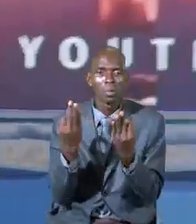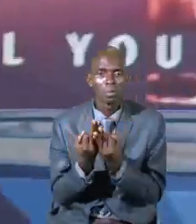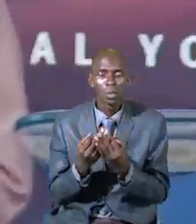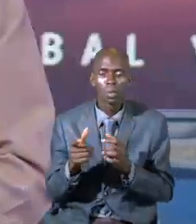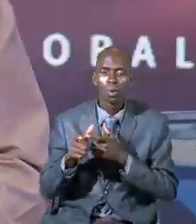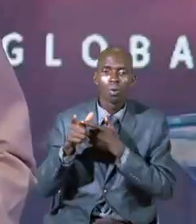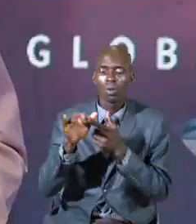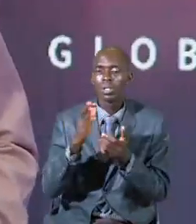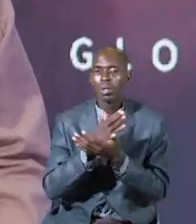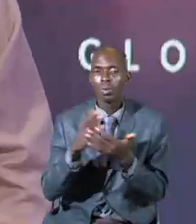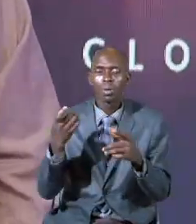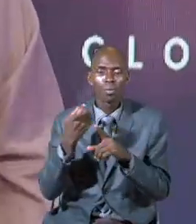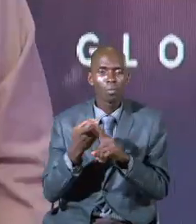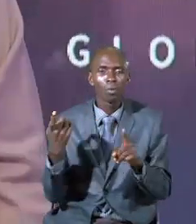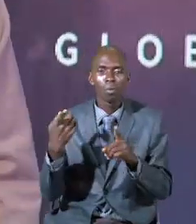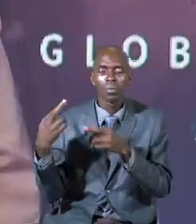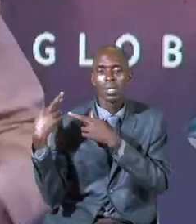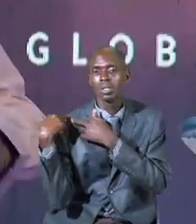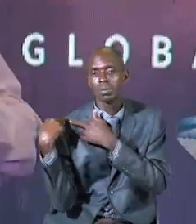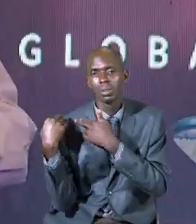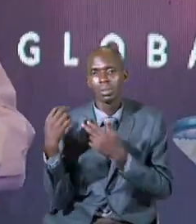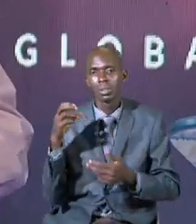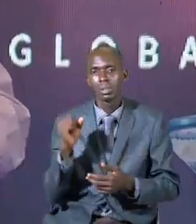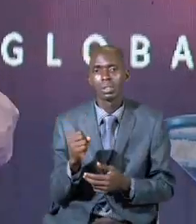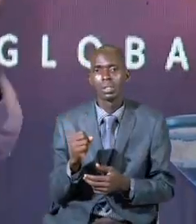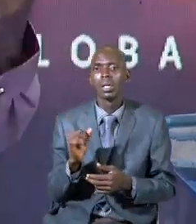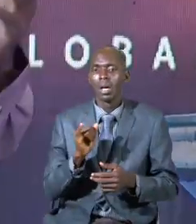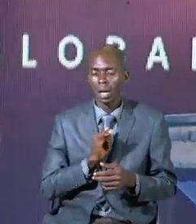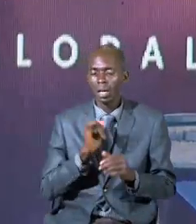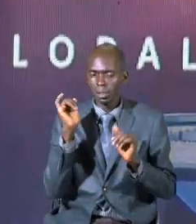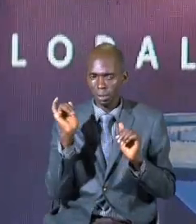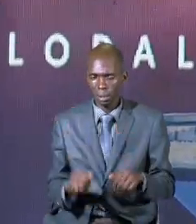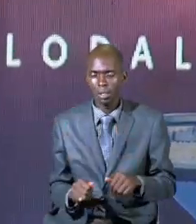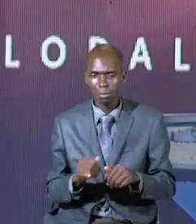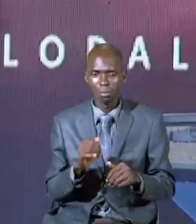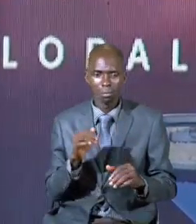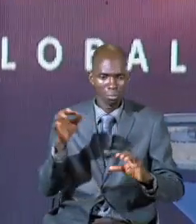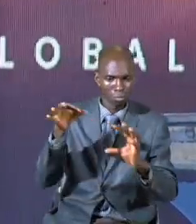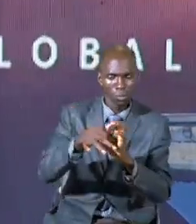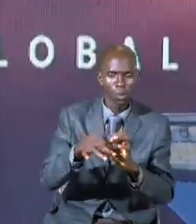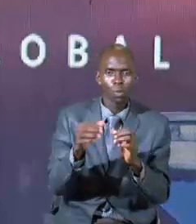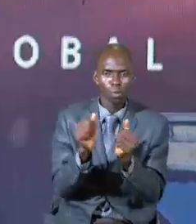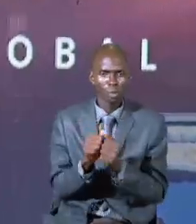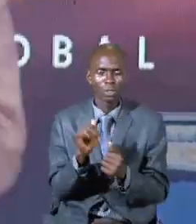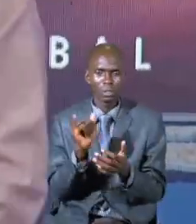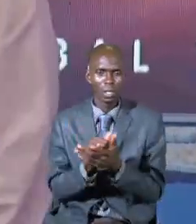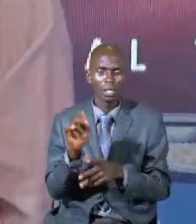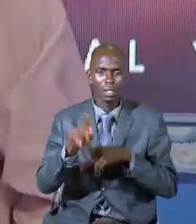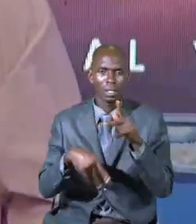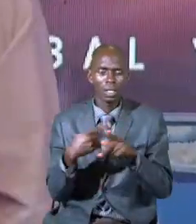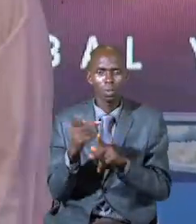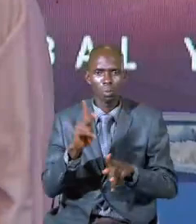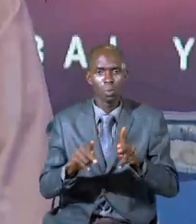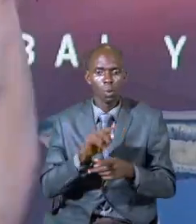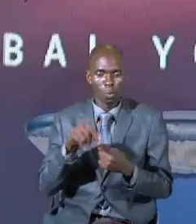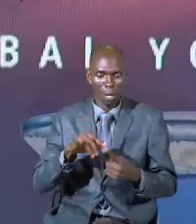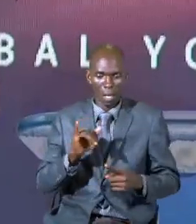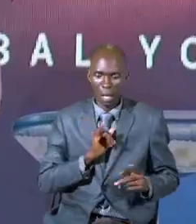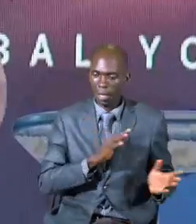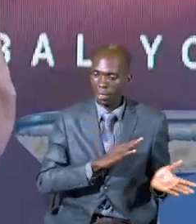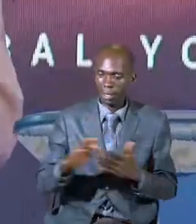can identify with that. When I ran away from school, I can identify with